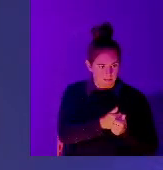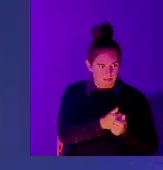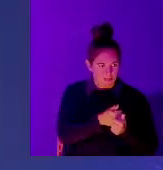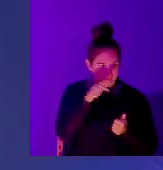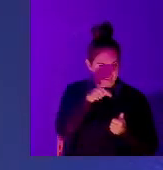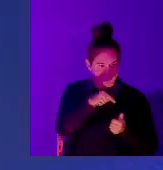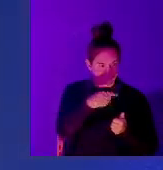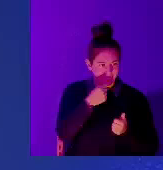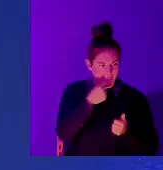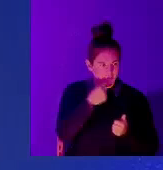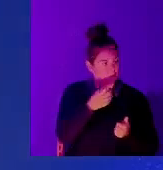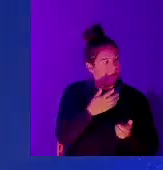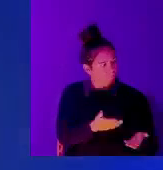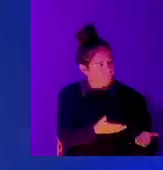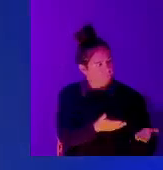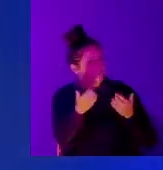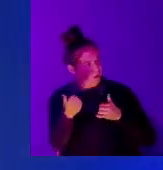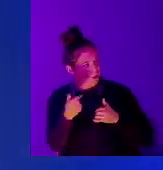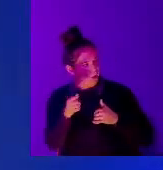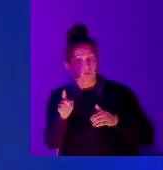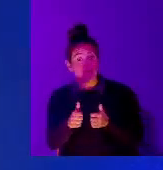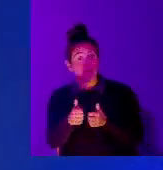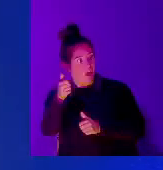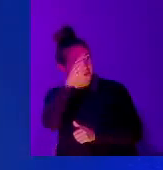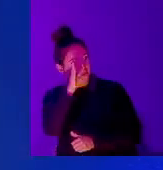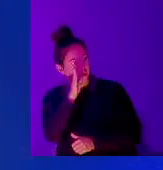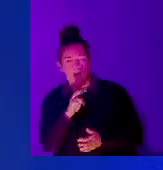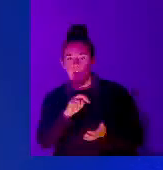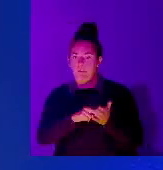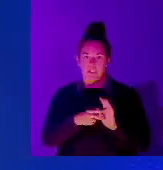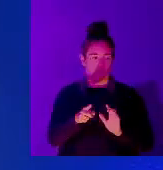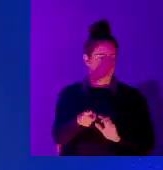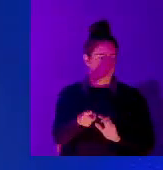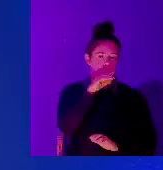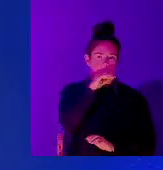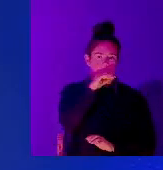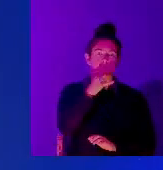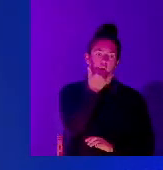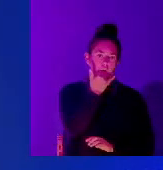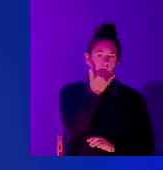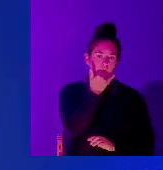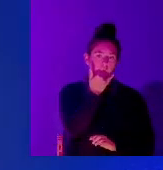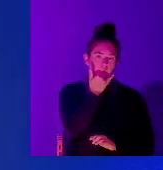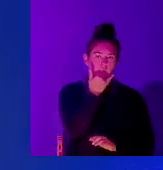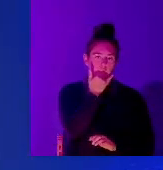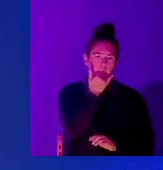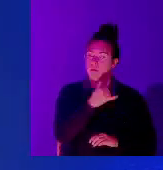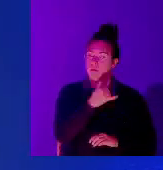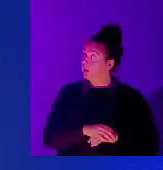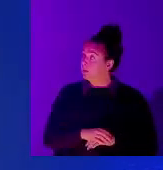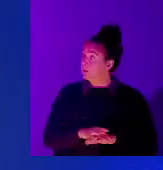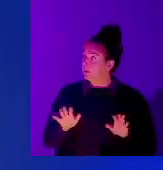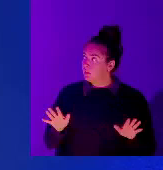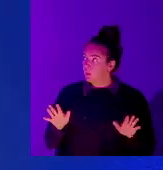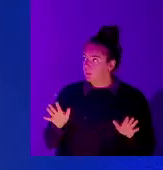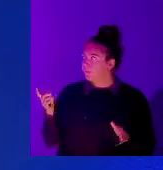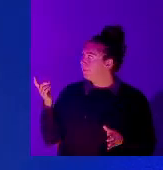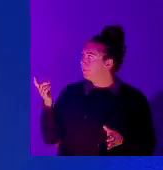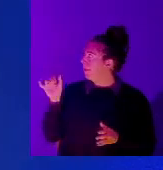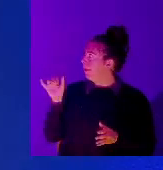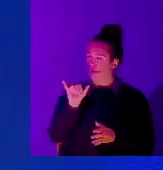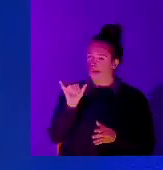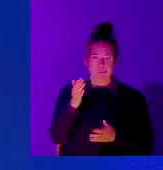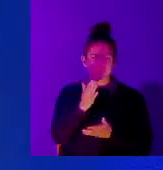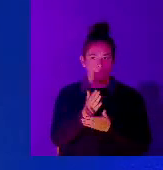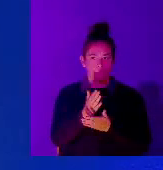corrupt and his heart perverse. And we don't need God or the Bible to tell us that